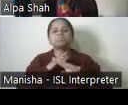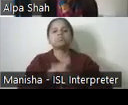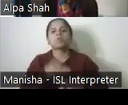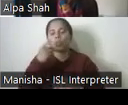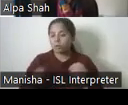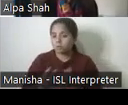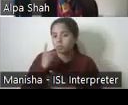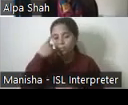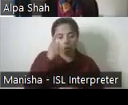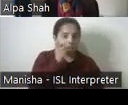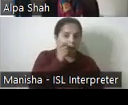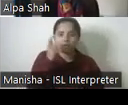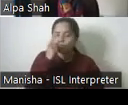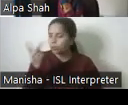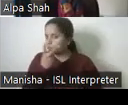by women and men.